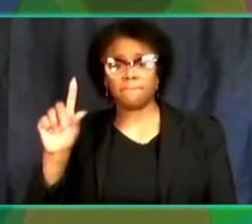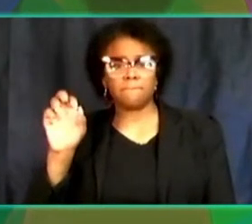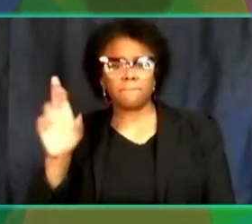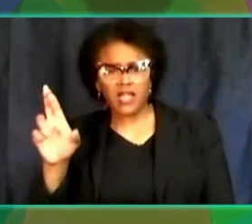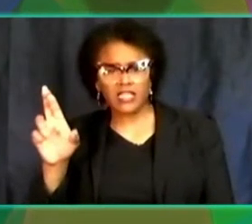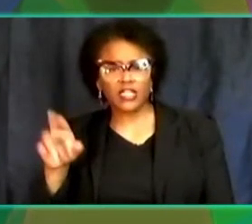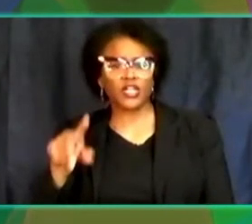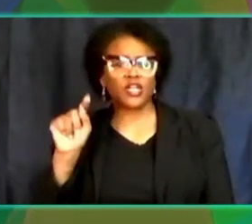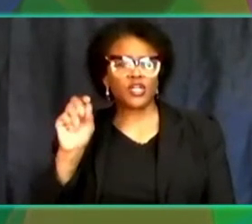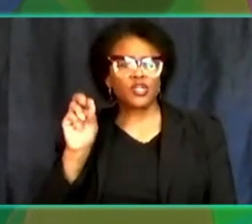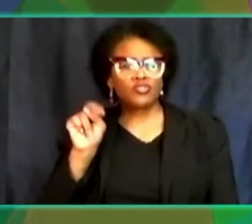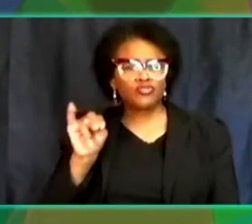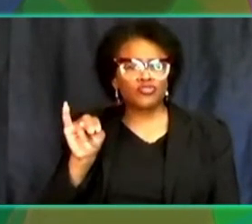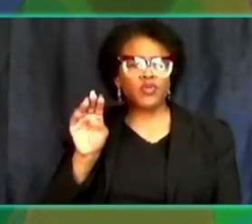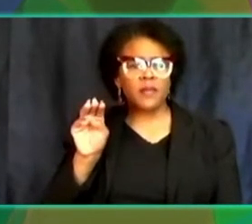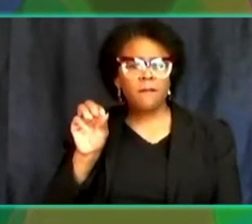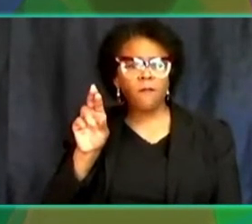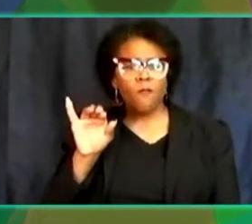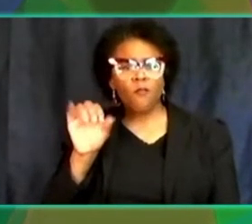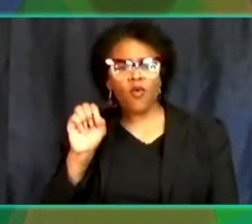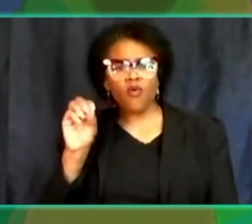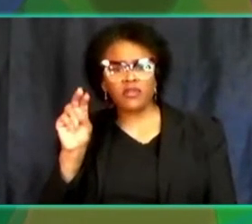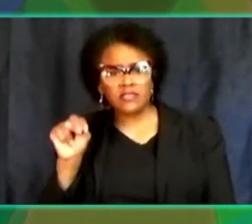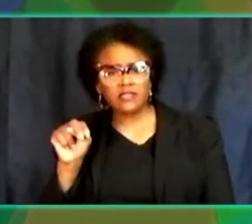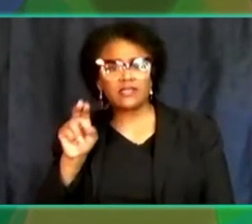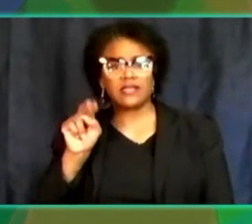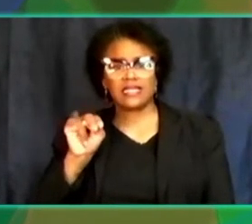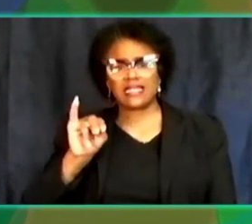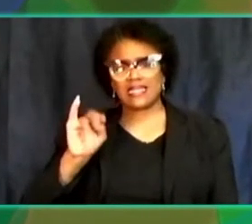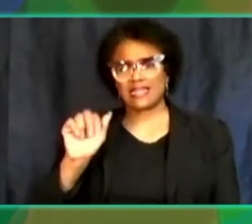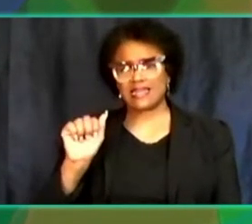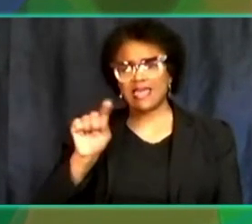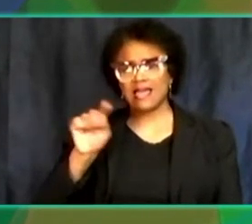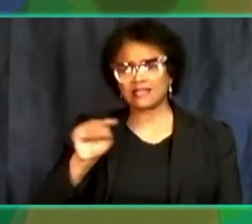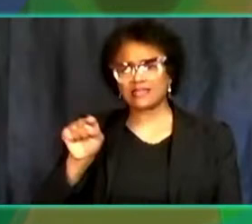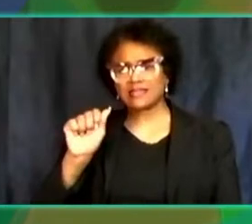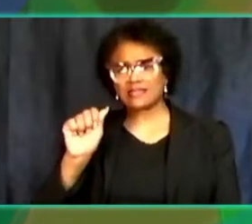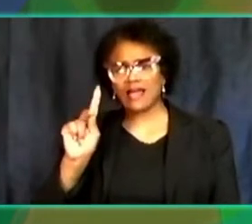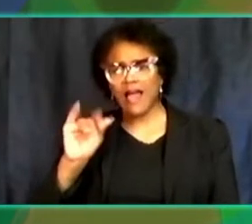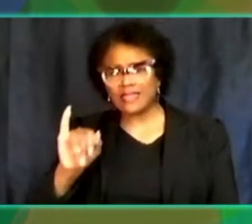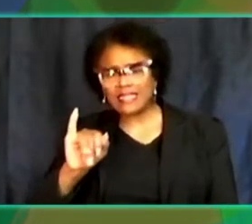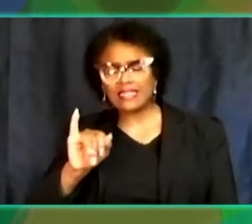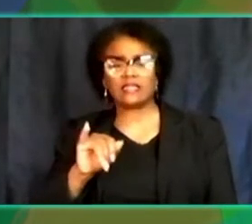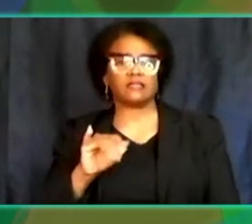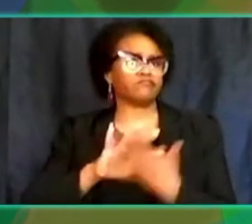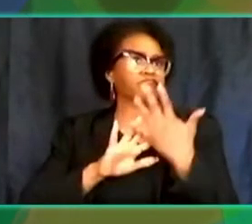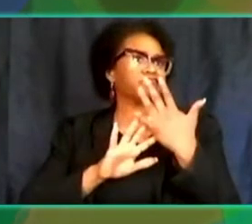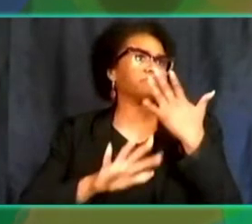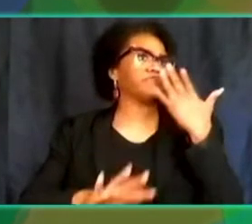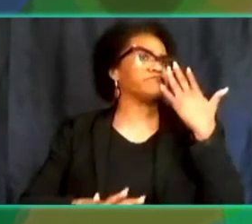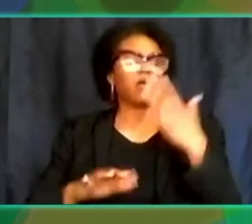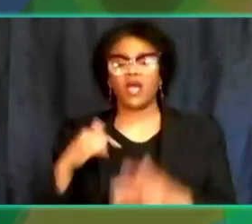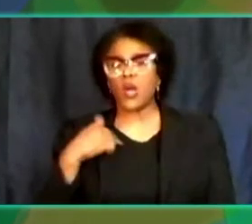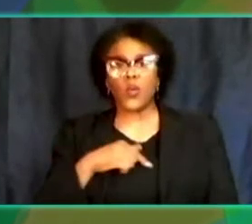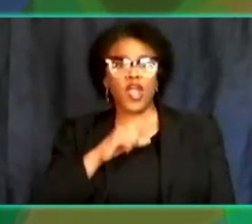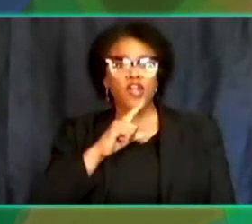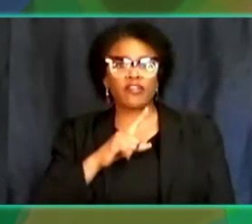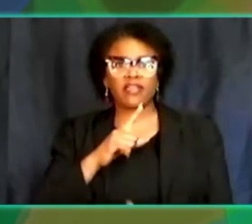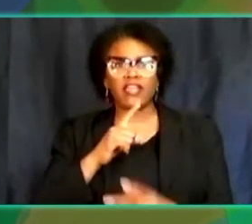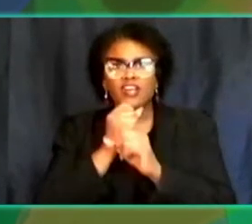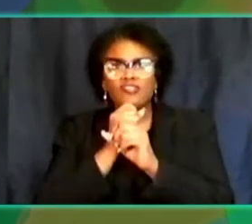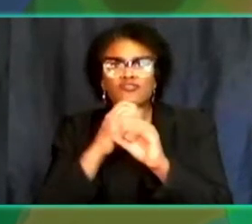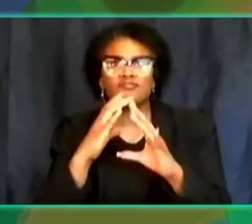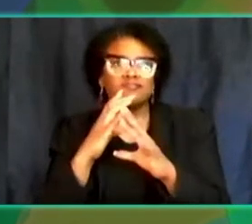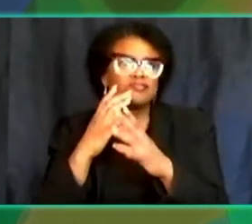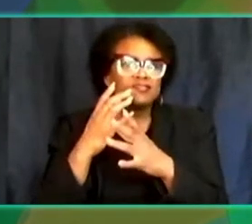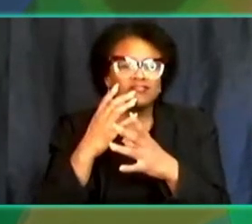the greats, animation, Miyazaki, you know, just everything. We're just sponges, you know, creative sponges, you know, black